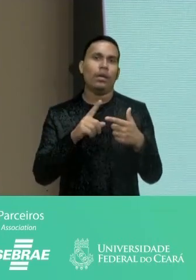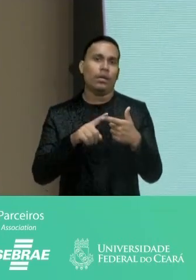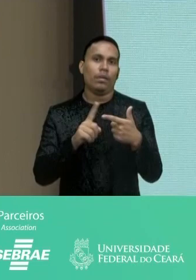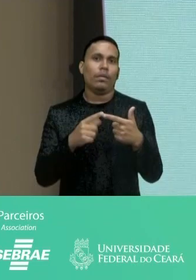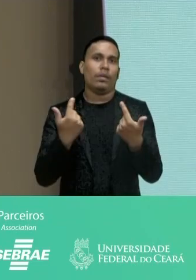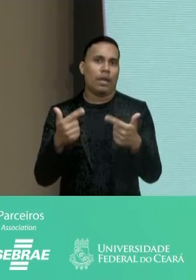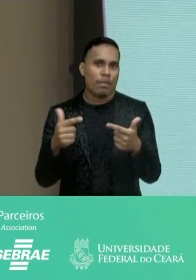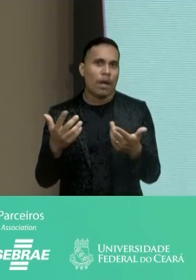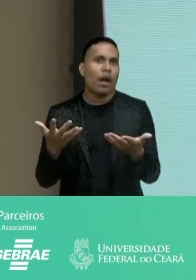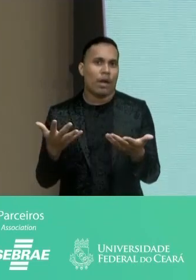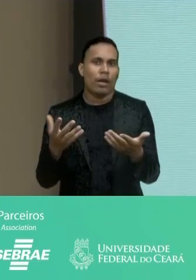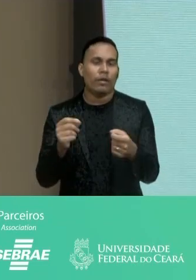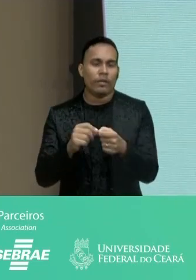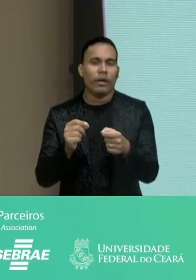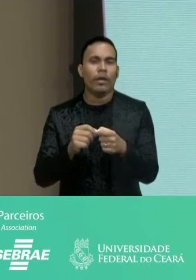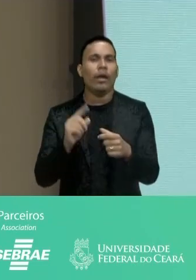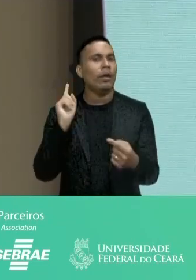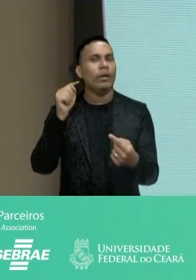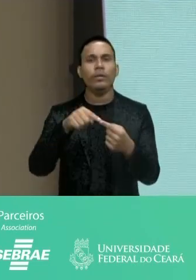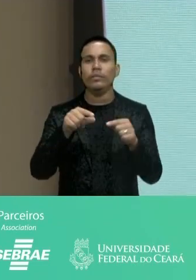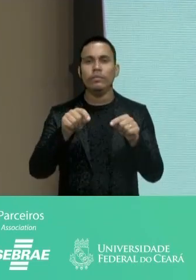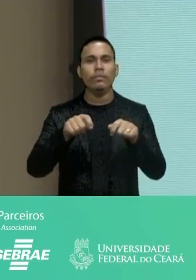and some other activities.